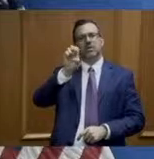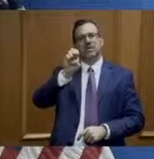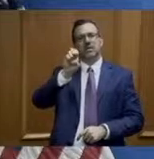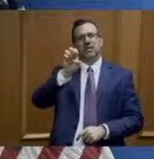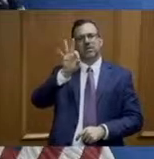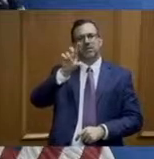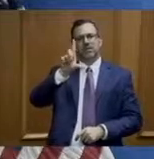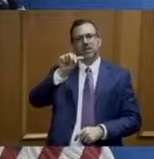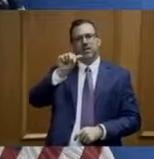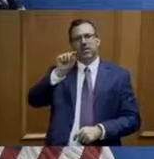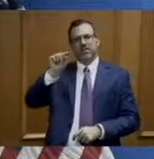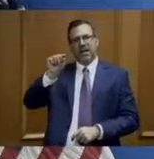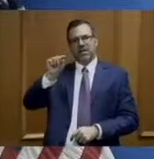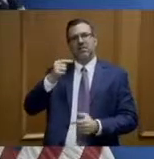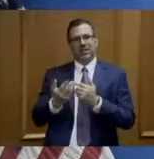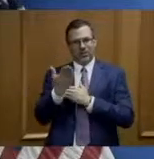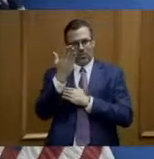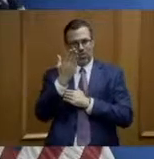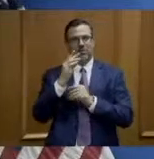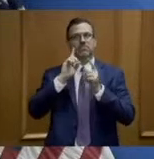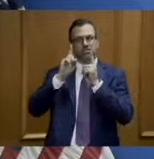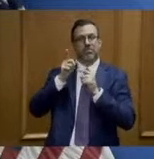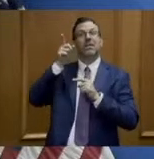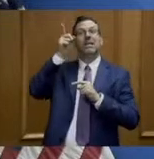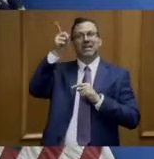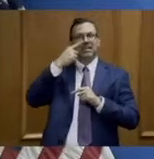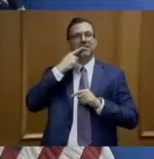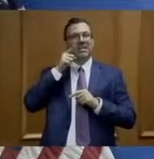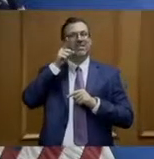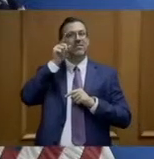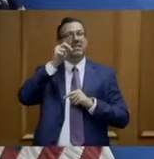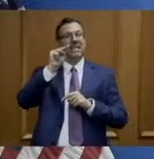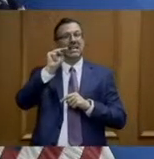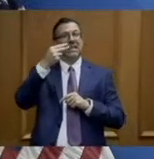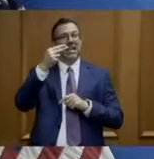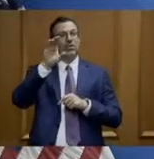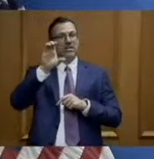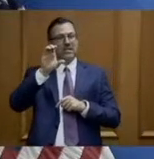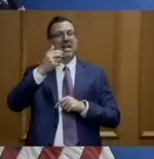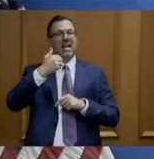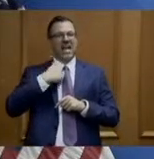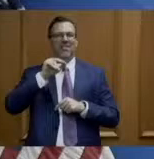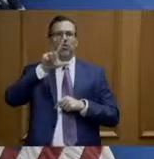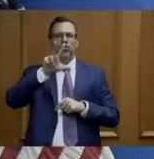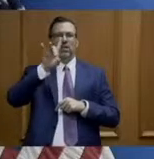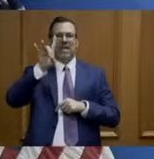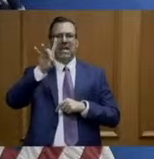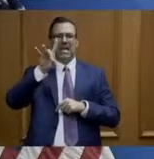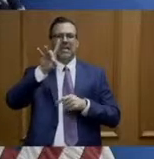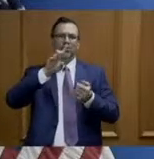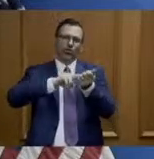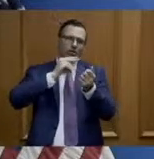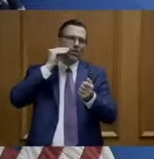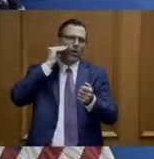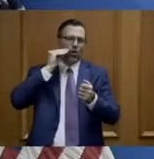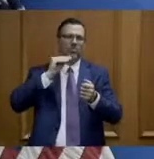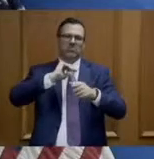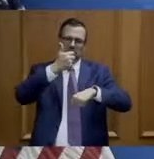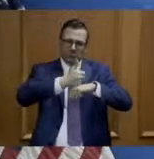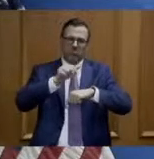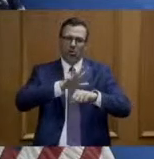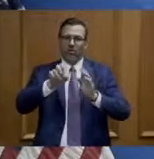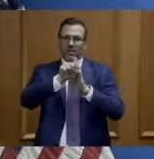and he has volunteered all 38 of his Tennessee facilities to be amongst the first to participate in this mass testing